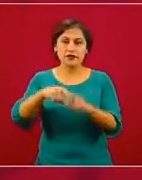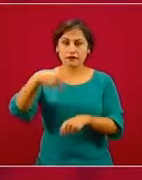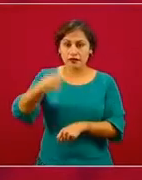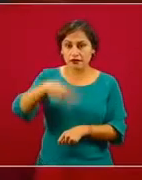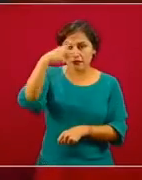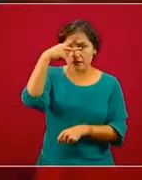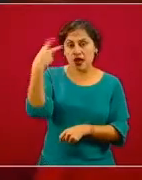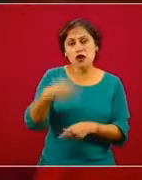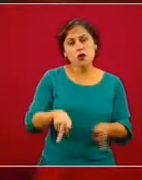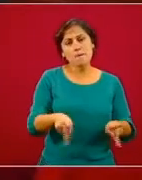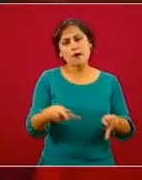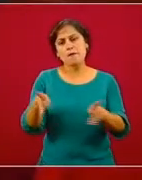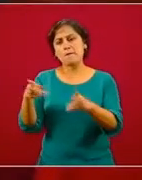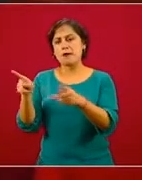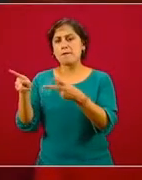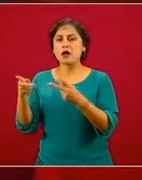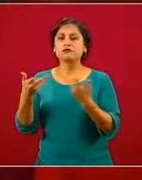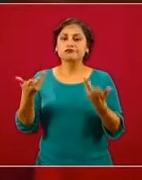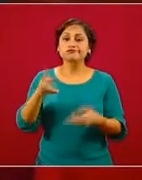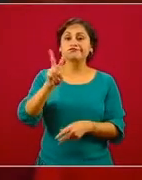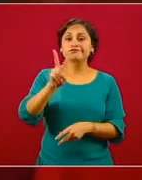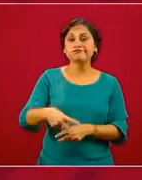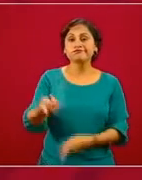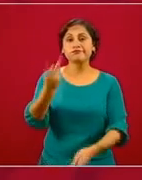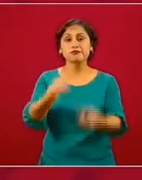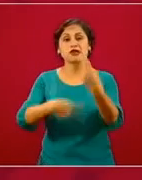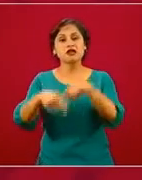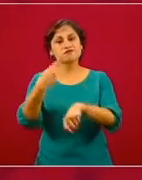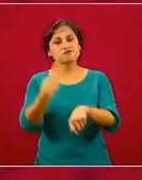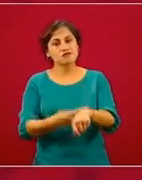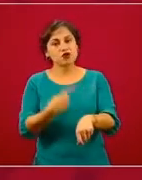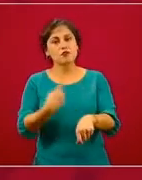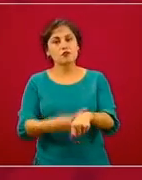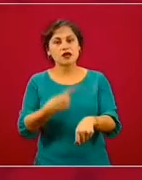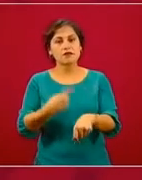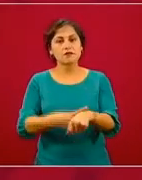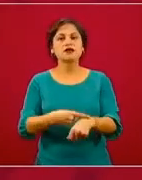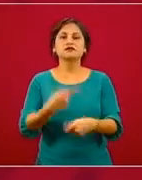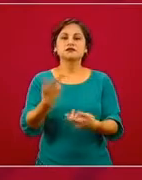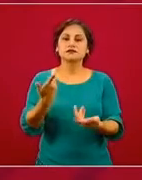foods and low nutritious value